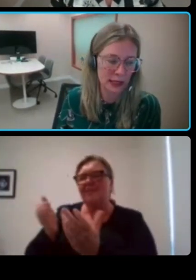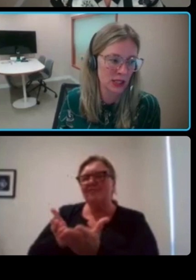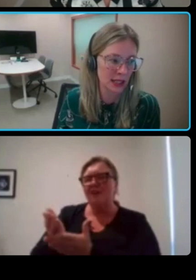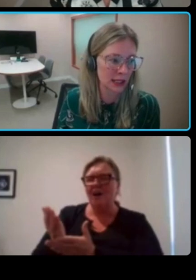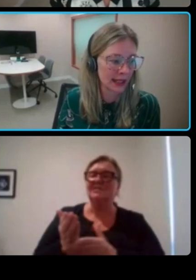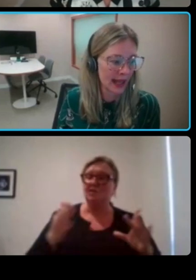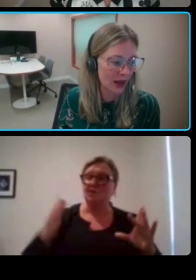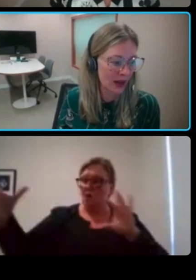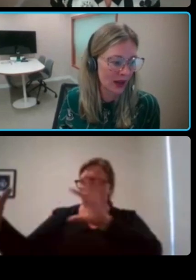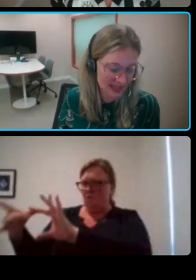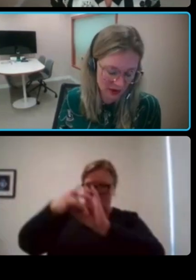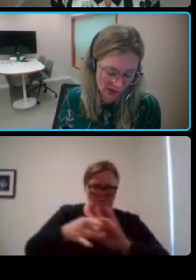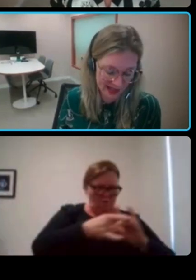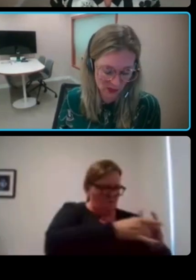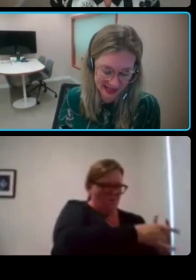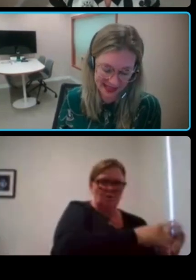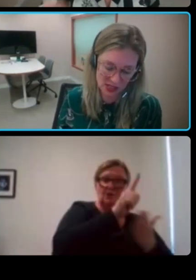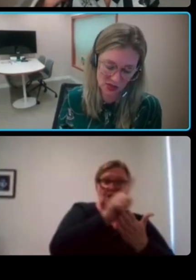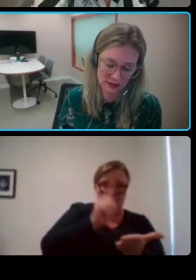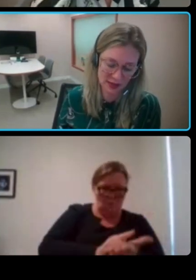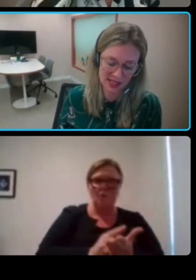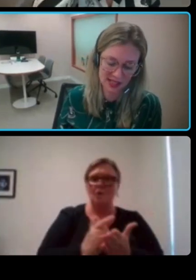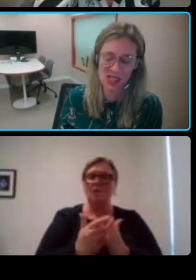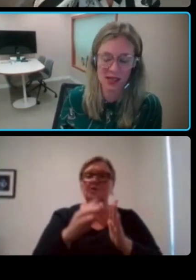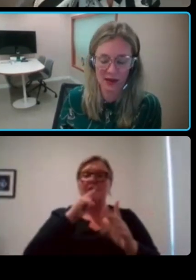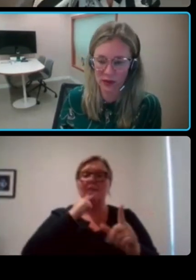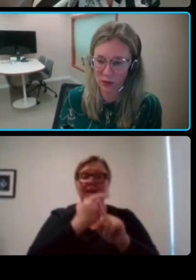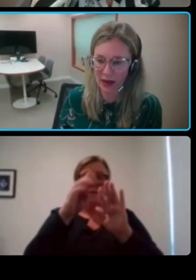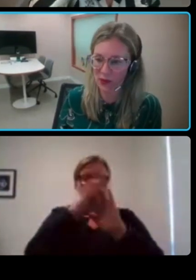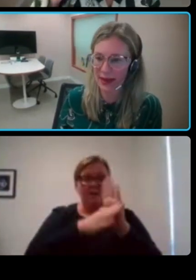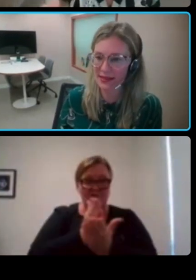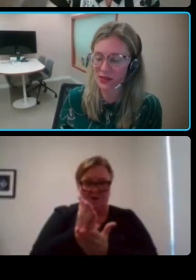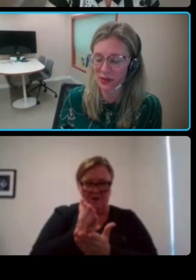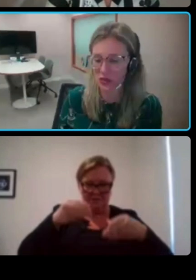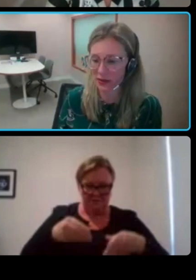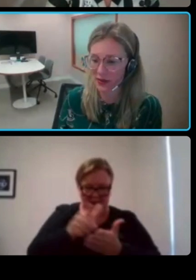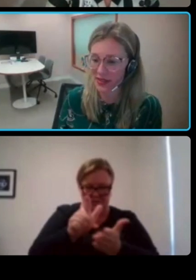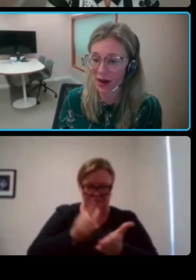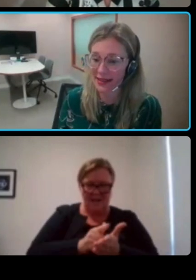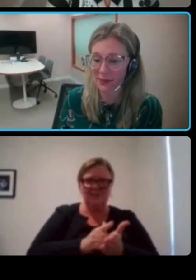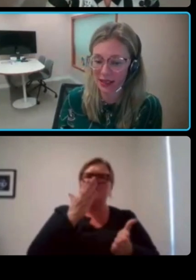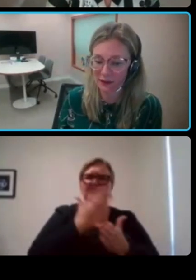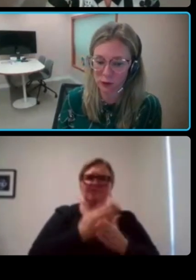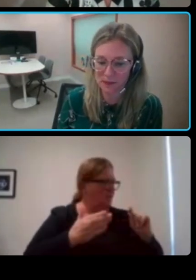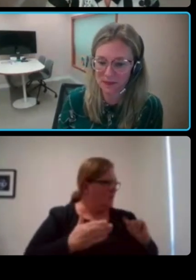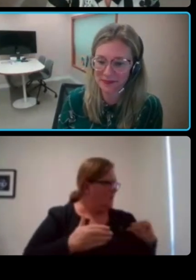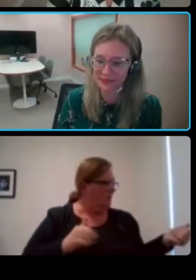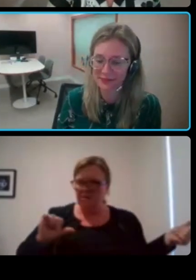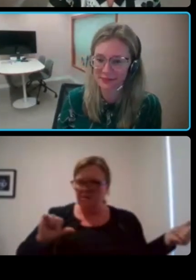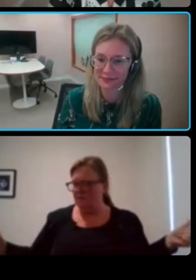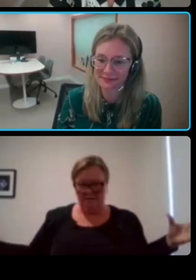really looking to have the statement of rights front and centre in the legislation and real pathways to ensure that those rights are